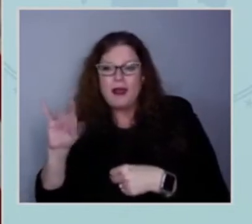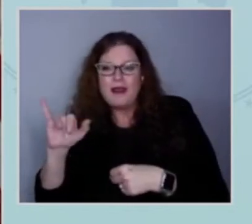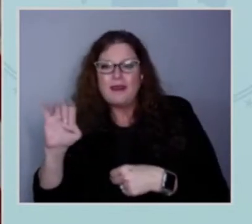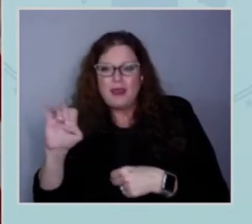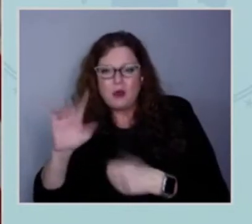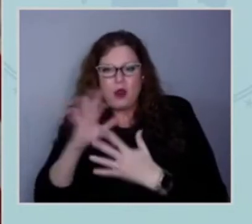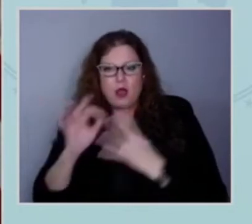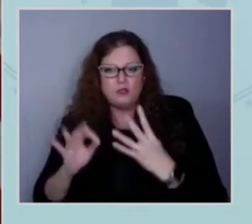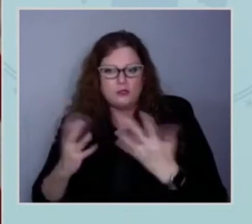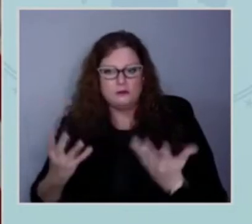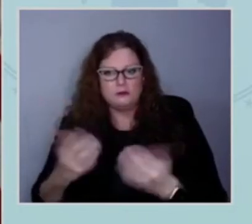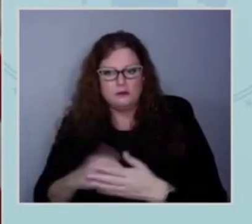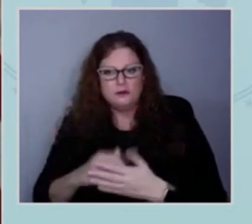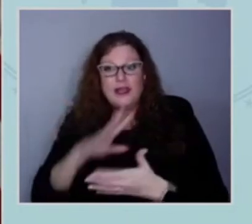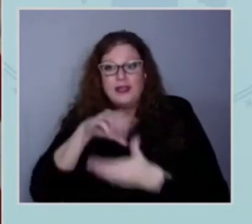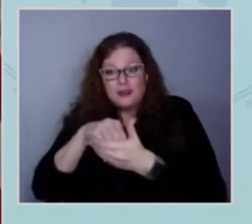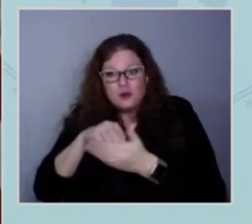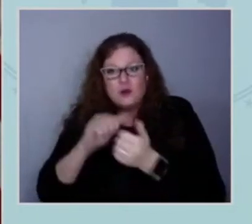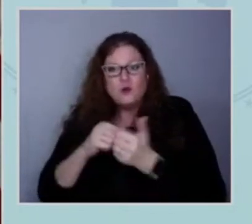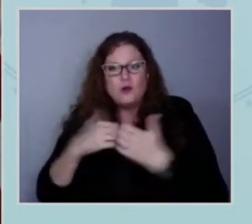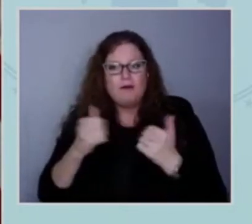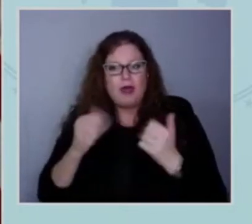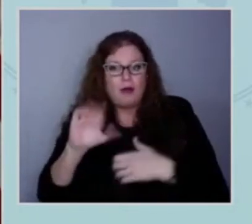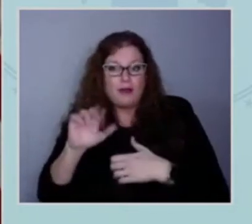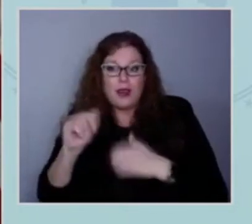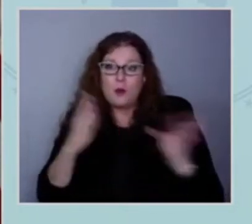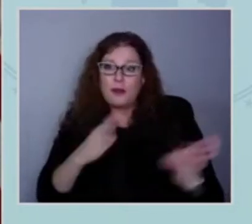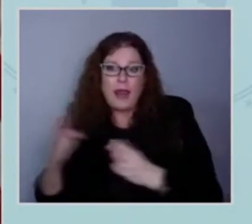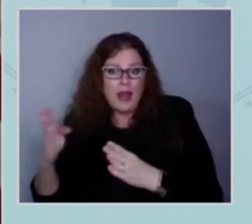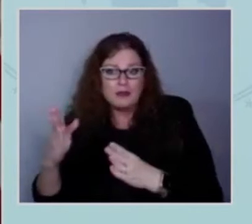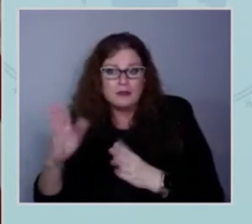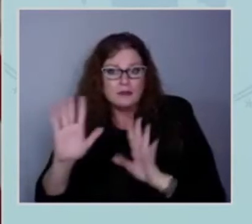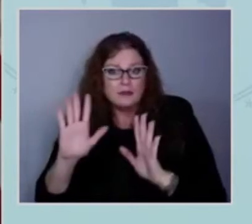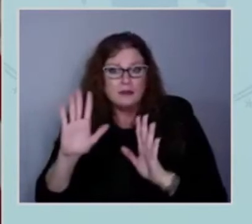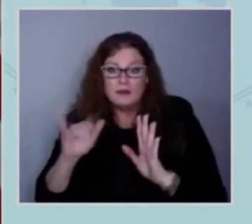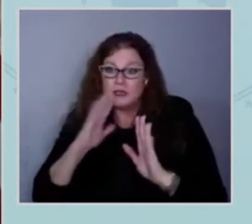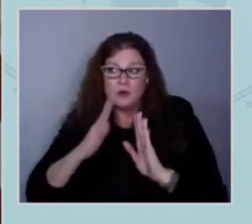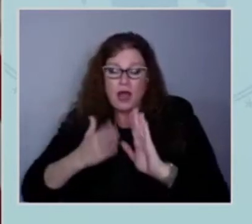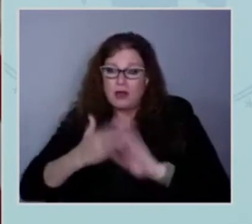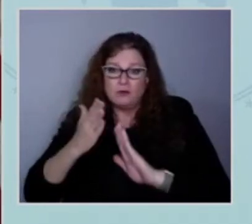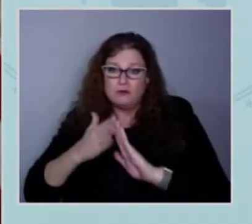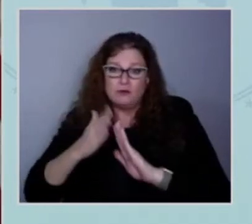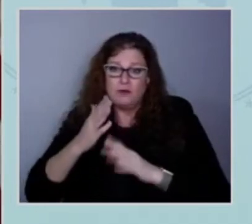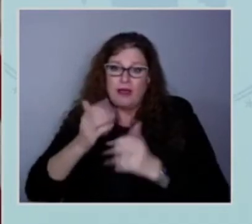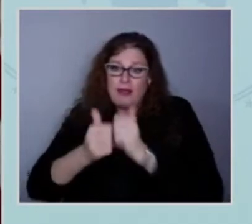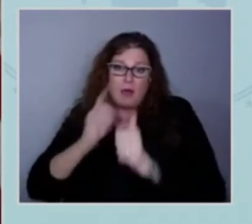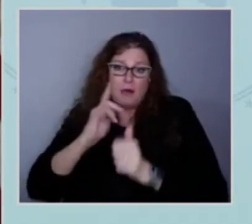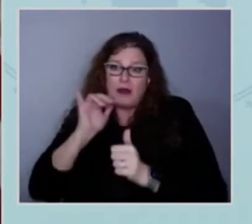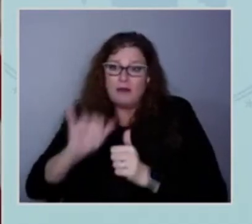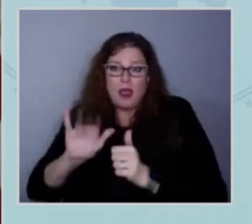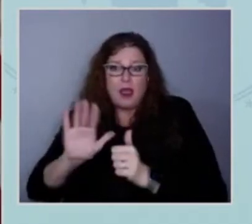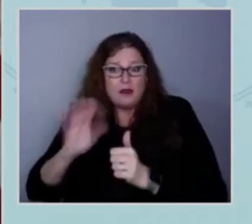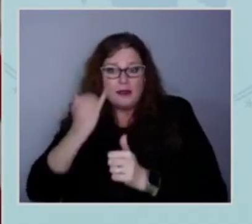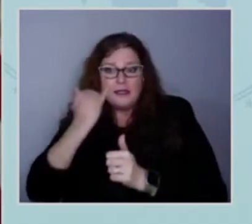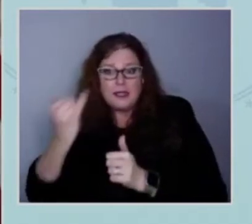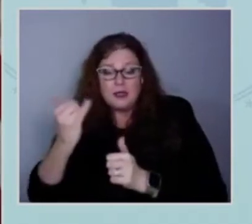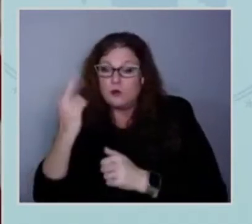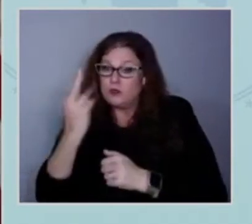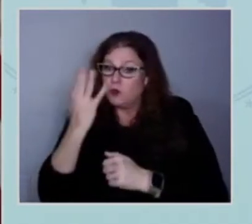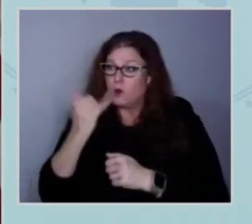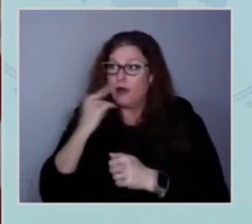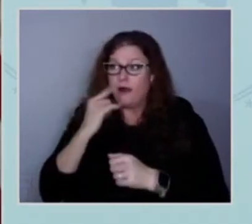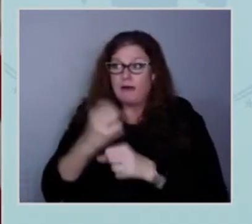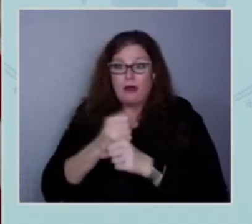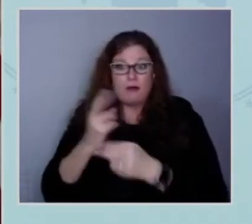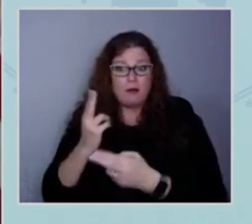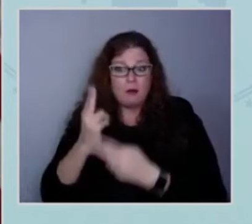that there's a Medicaid option, a Medicare option, like option in the health care plan. That is my objective. That's what I ran